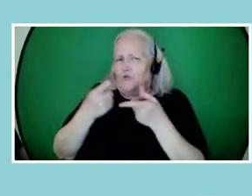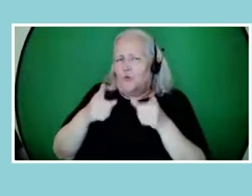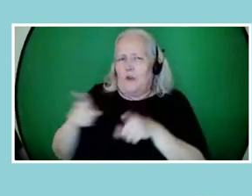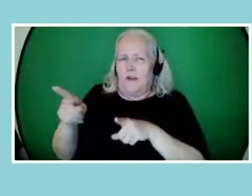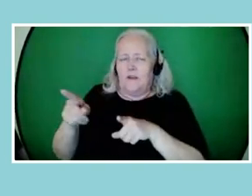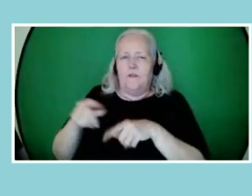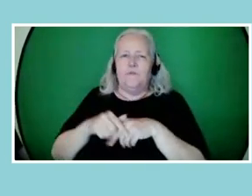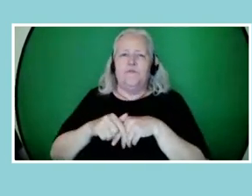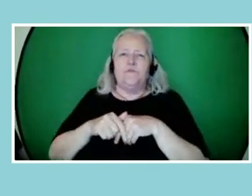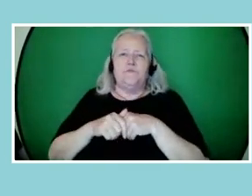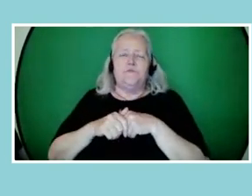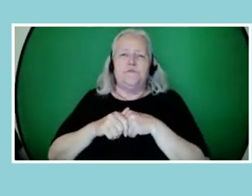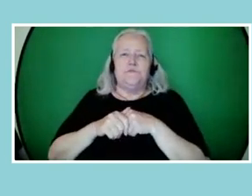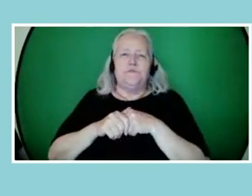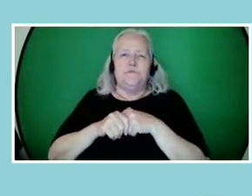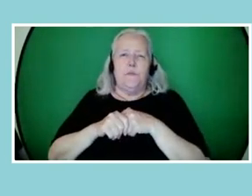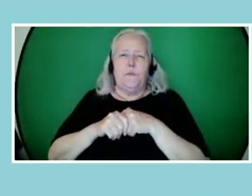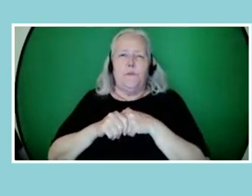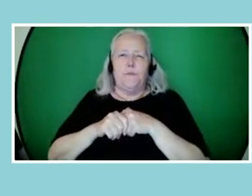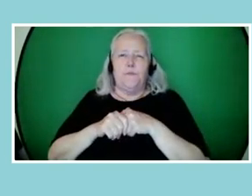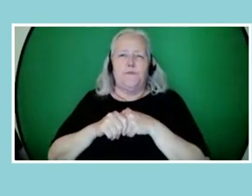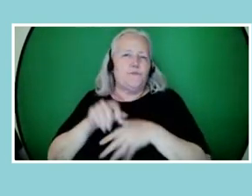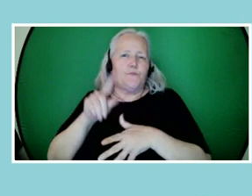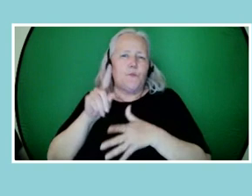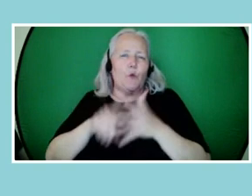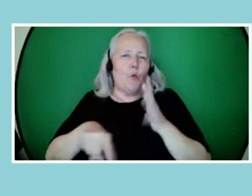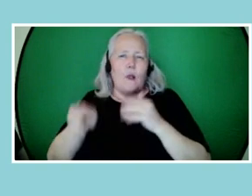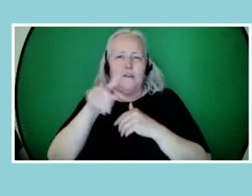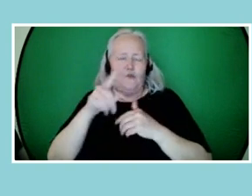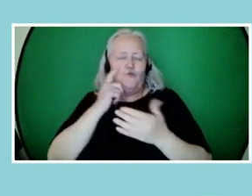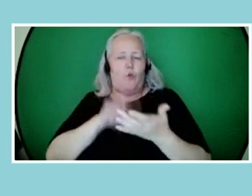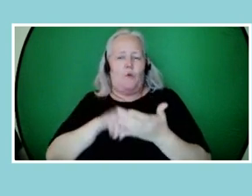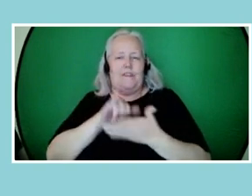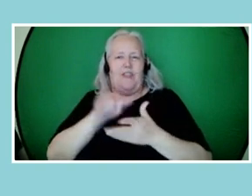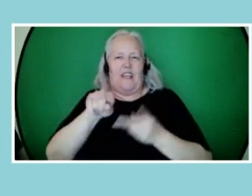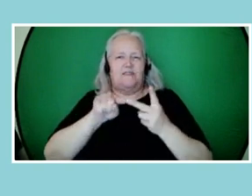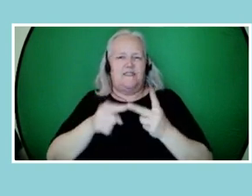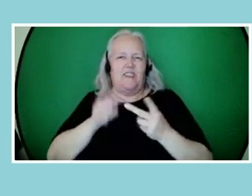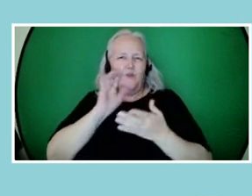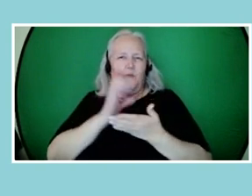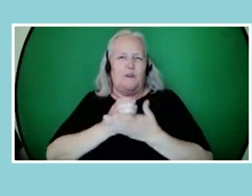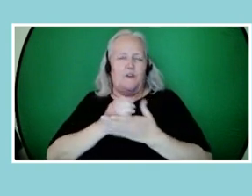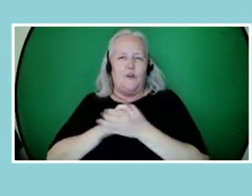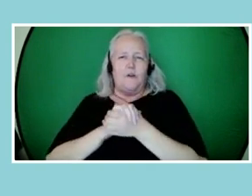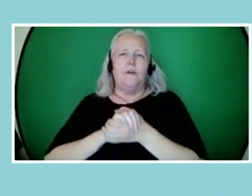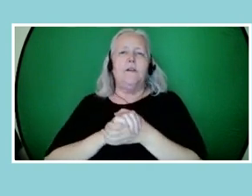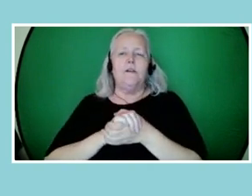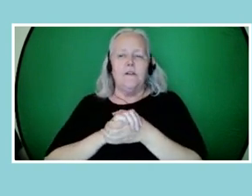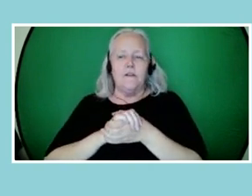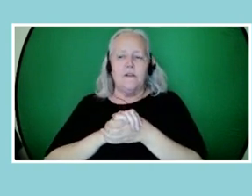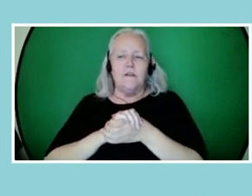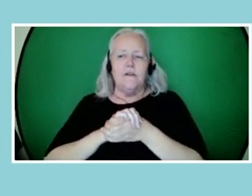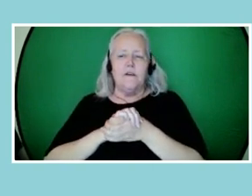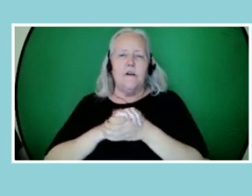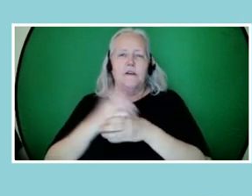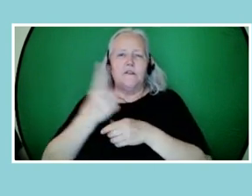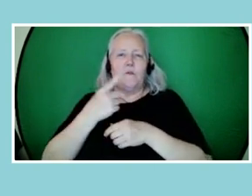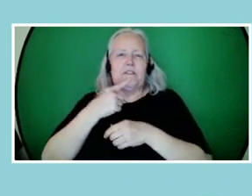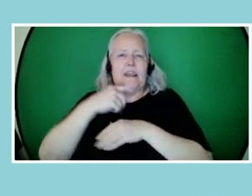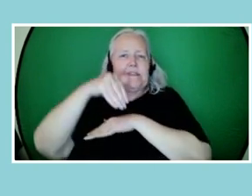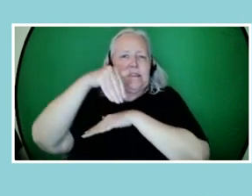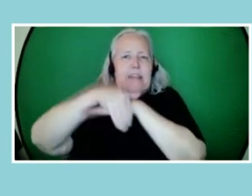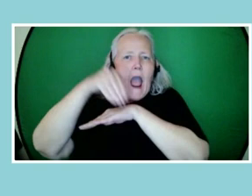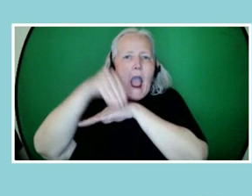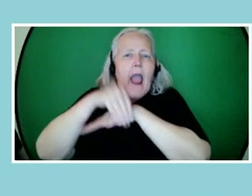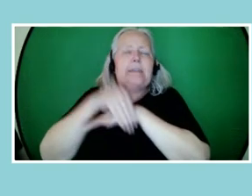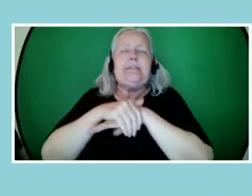Lynn. What did you see? Okay, there was like a knight, and